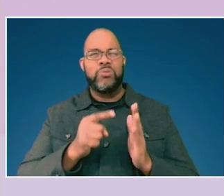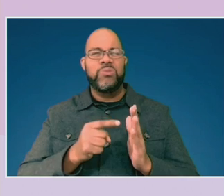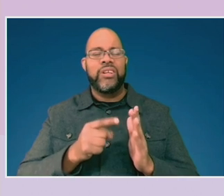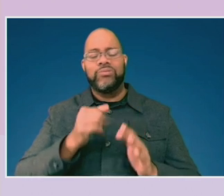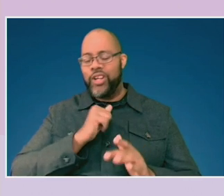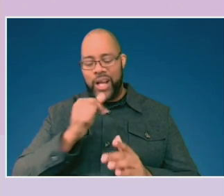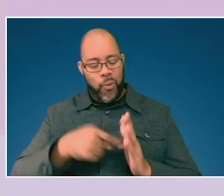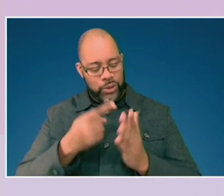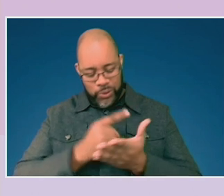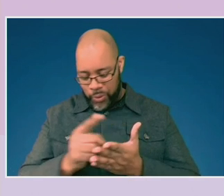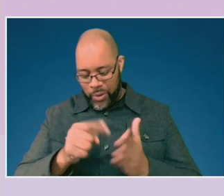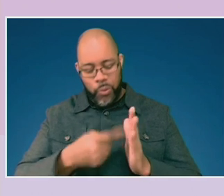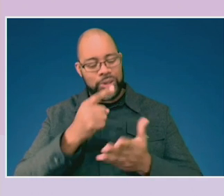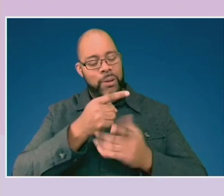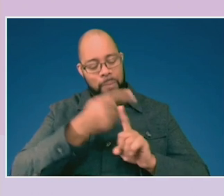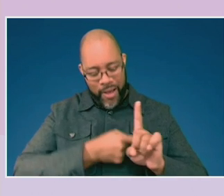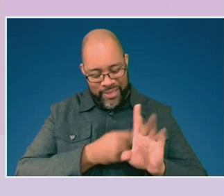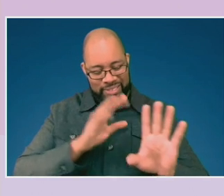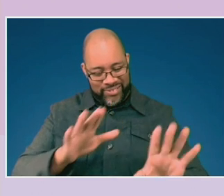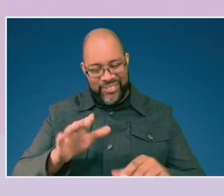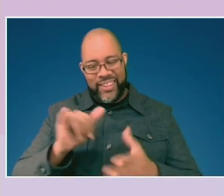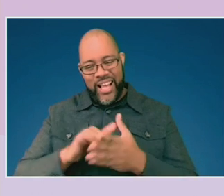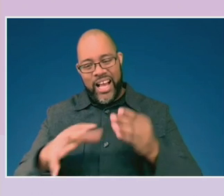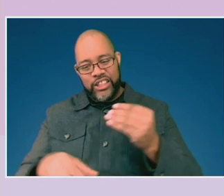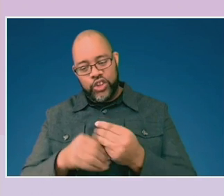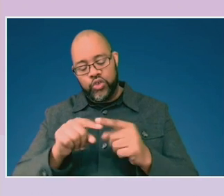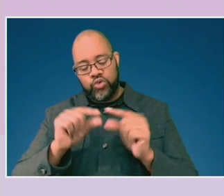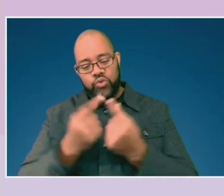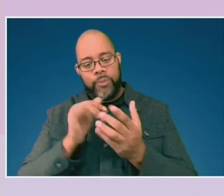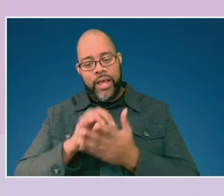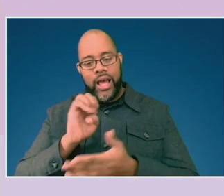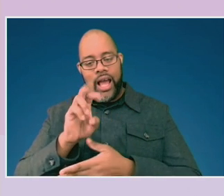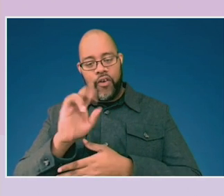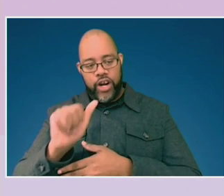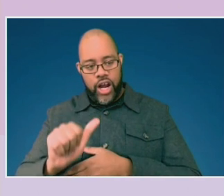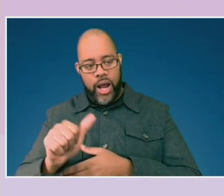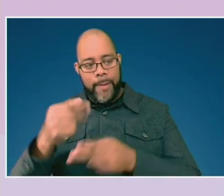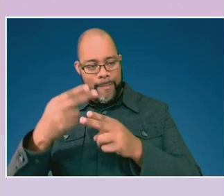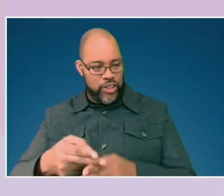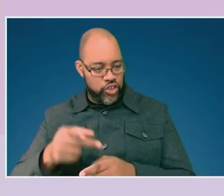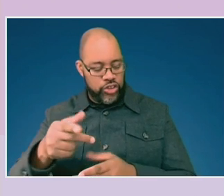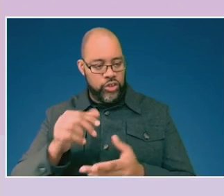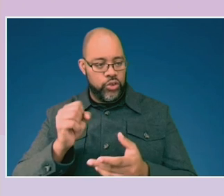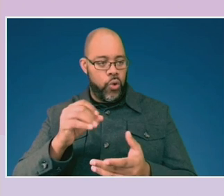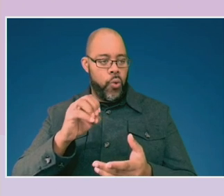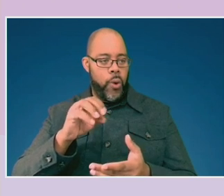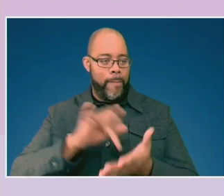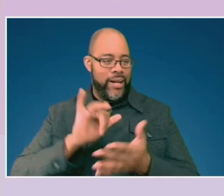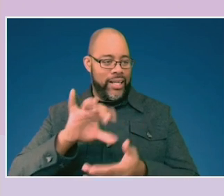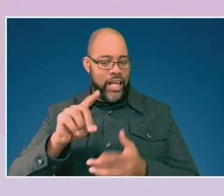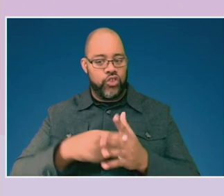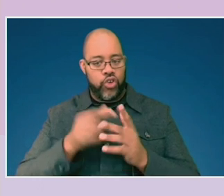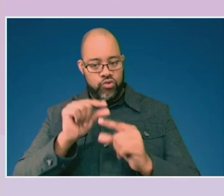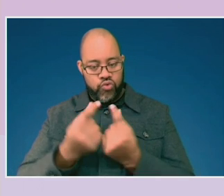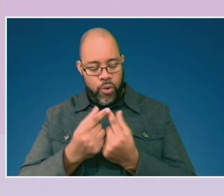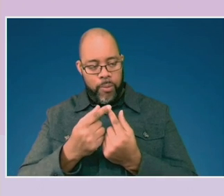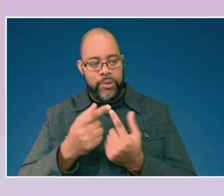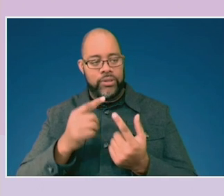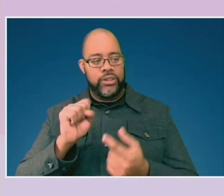Once a month. Sorry, Erica. It's in addition to the group that Erica mentioned. So Medicaid has started this group of stakeholders